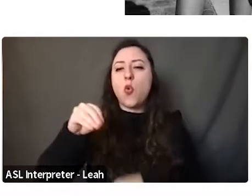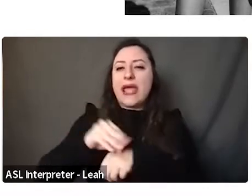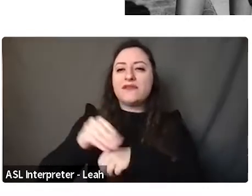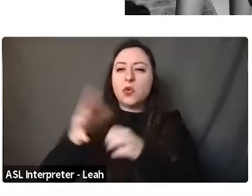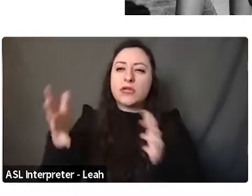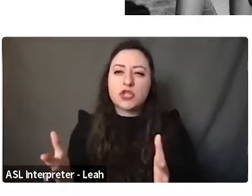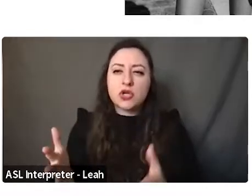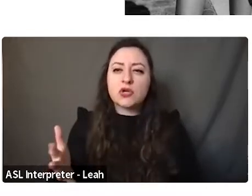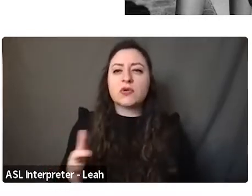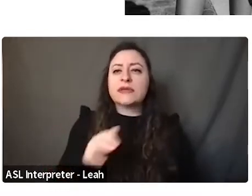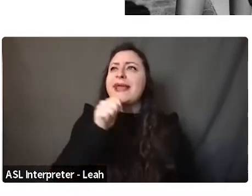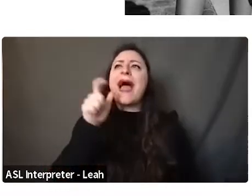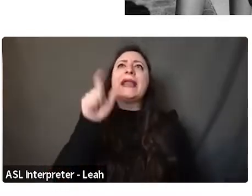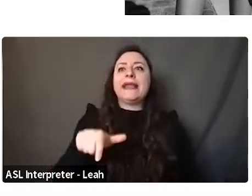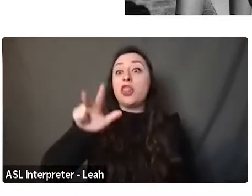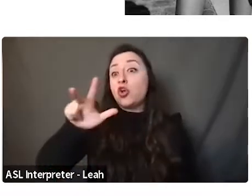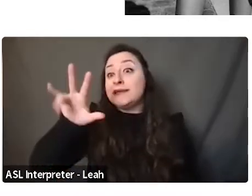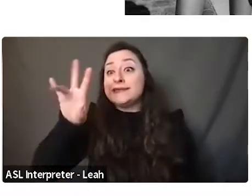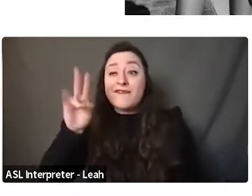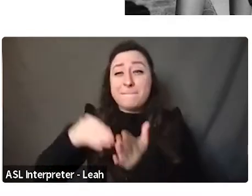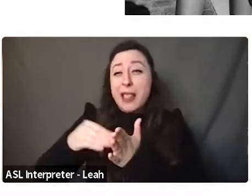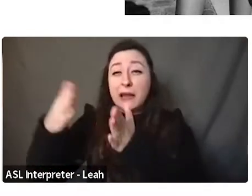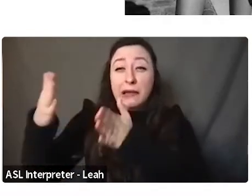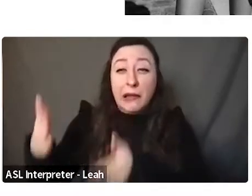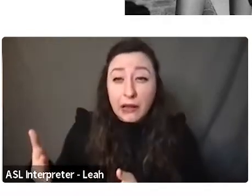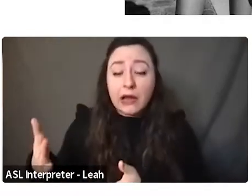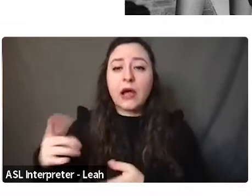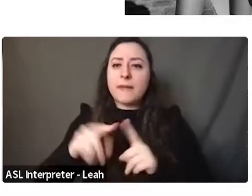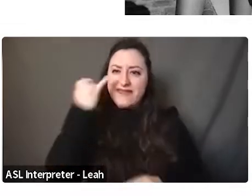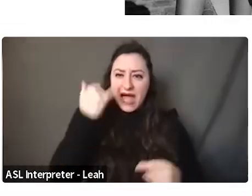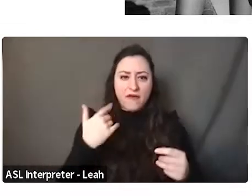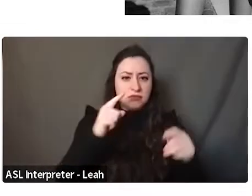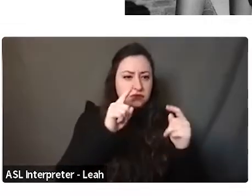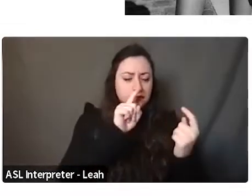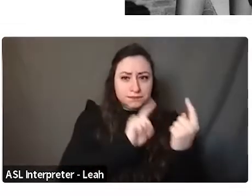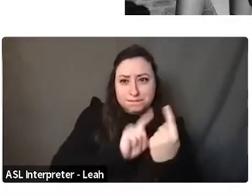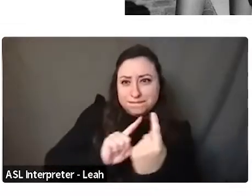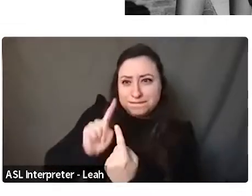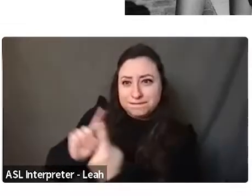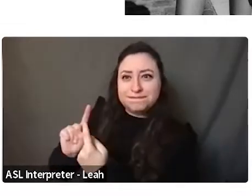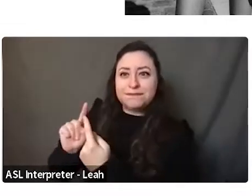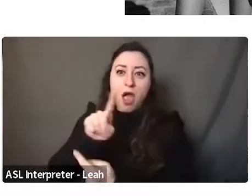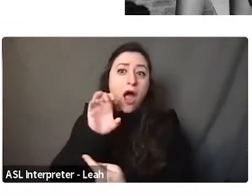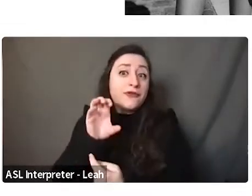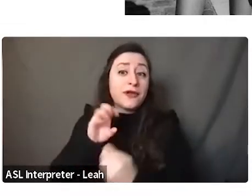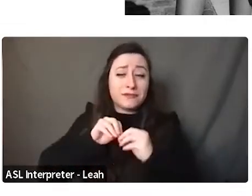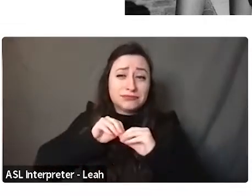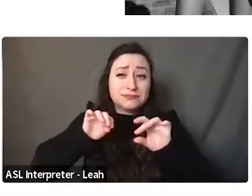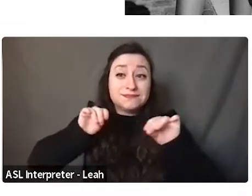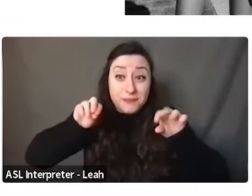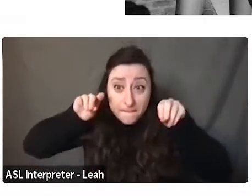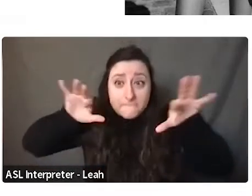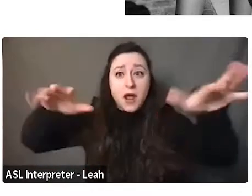someone with 37 million people. But if we have a bunch of people who have 100 followers to 10,000